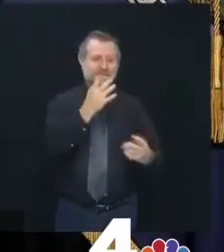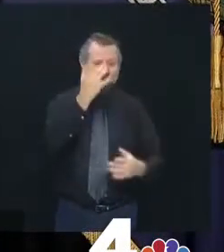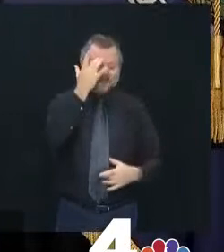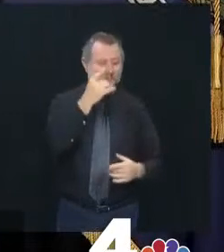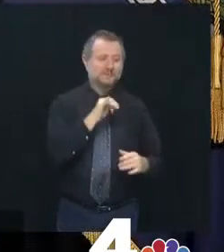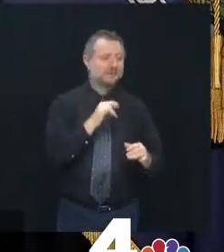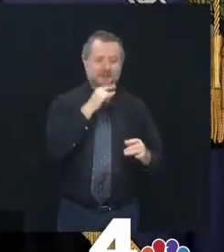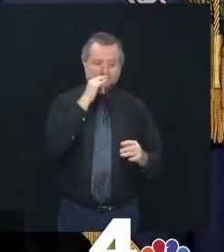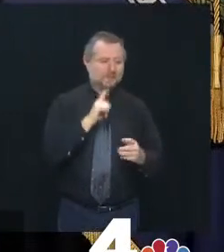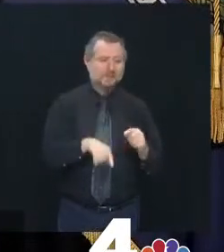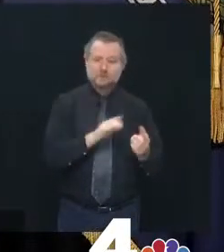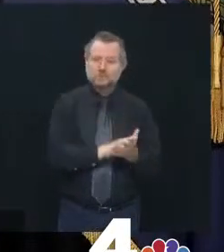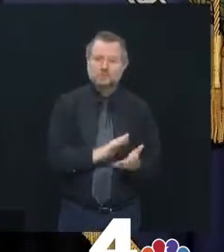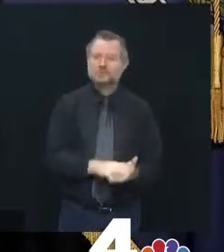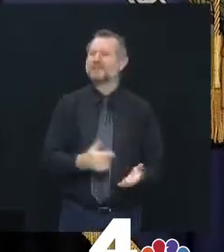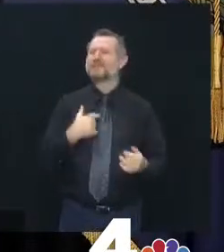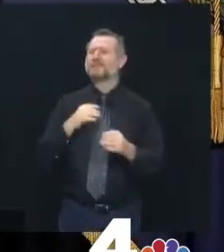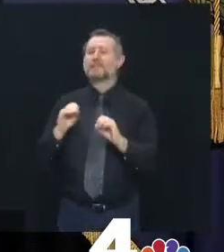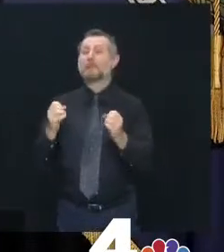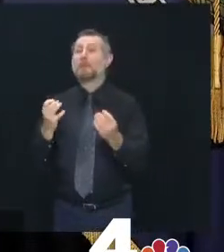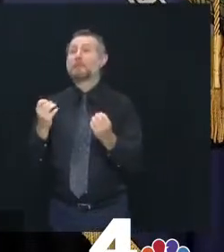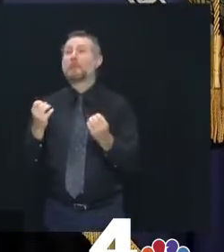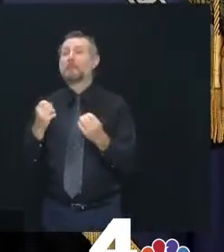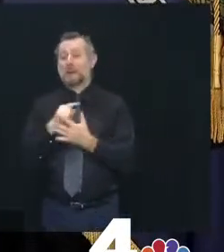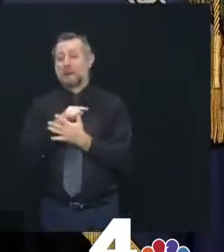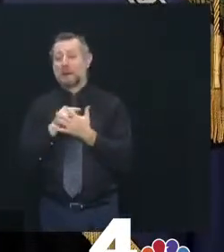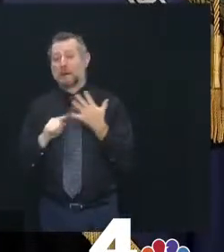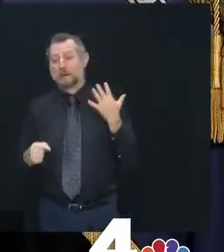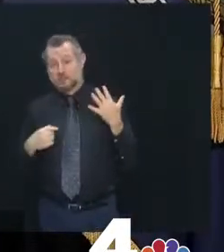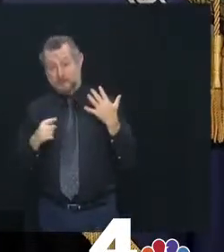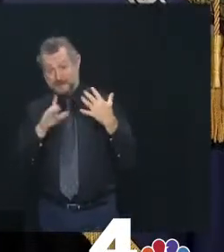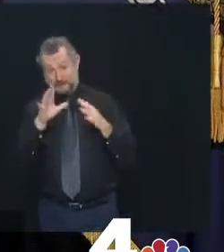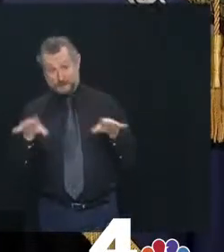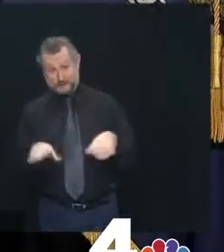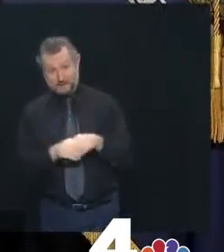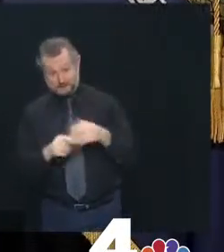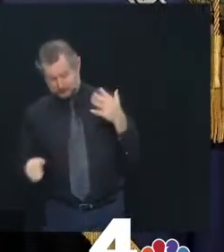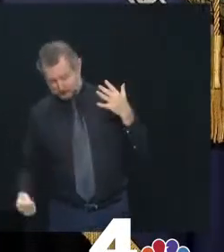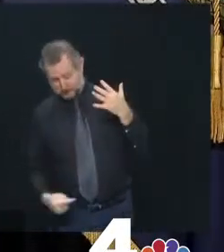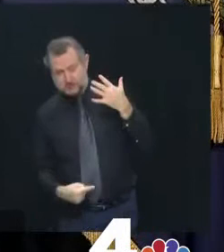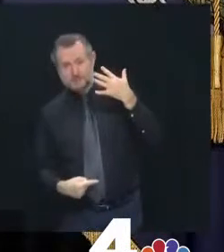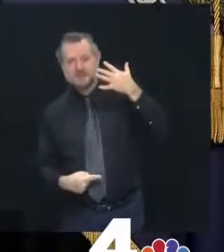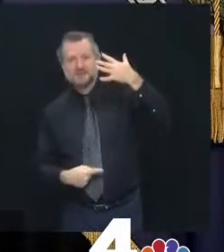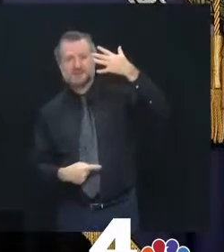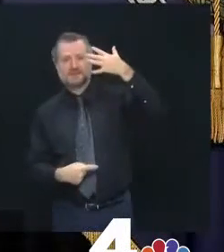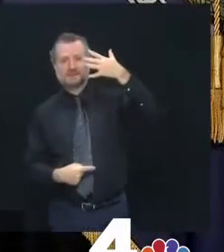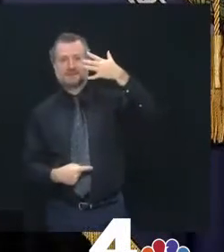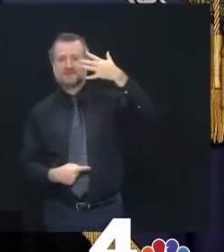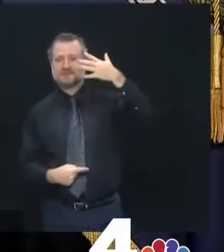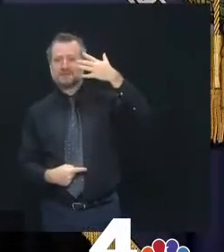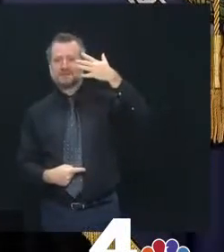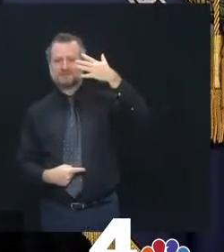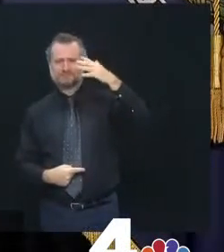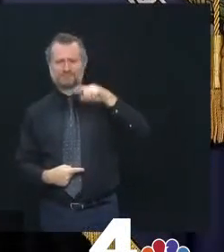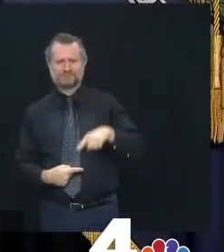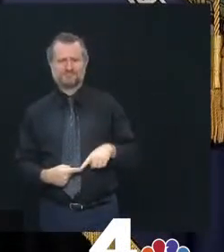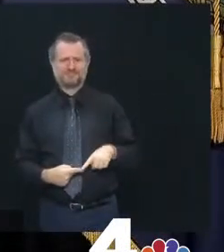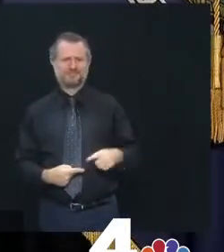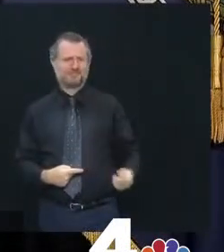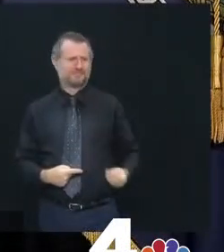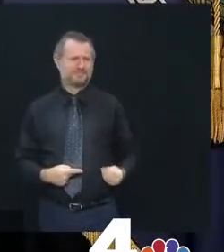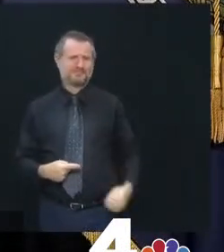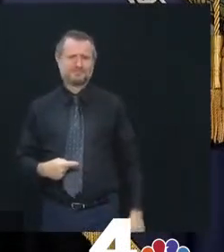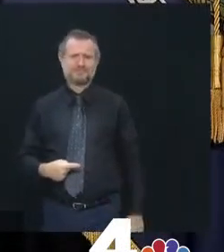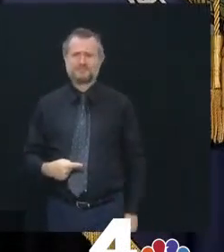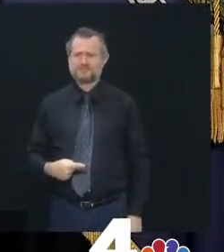think those protests, I get 100%. I also get, I wanted to have a big